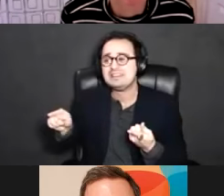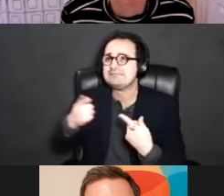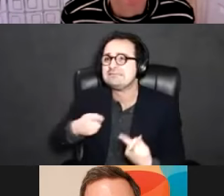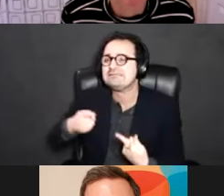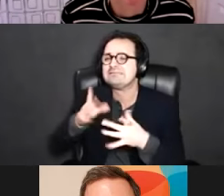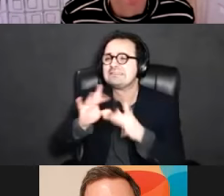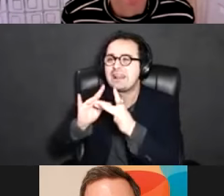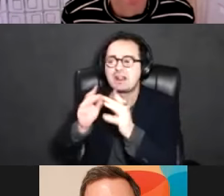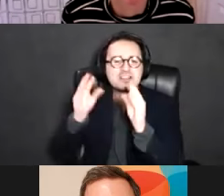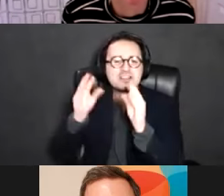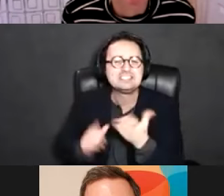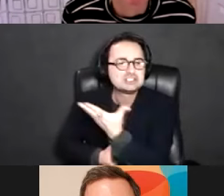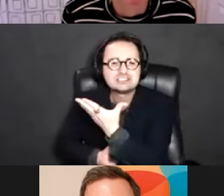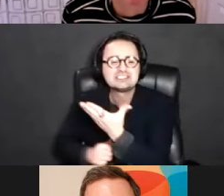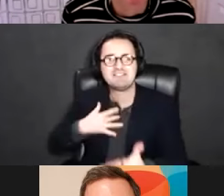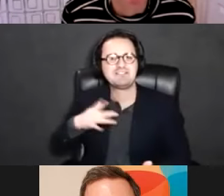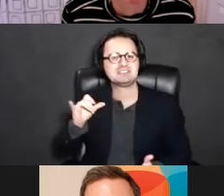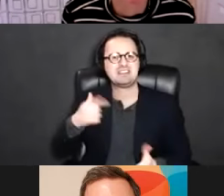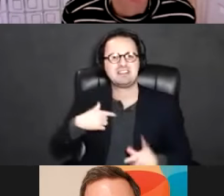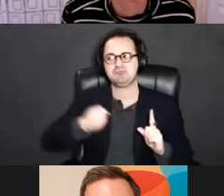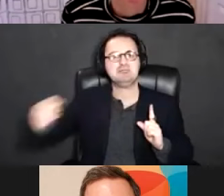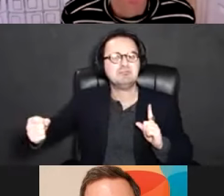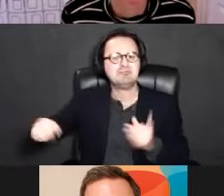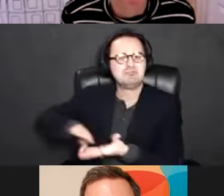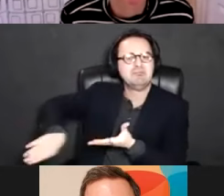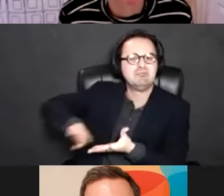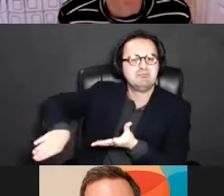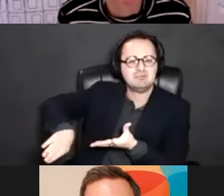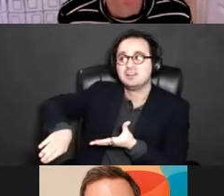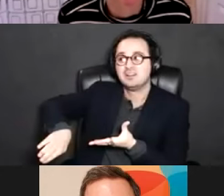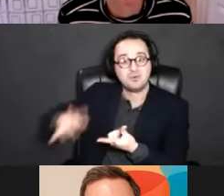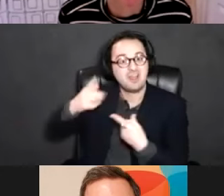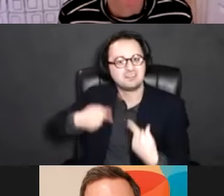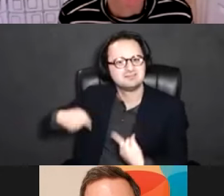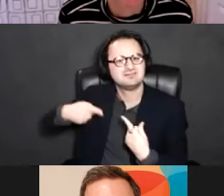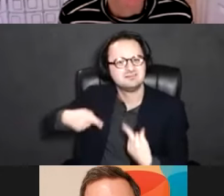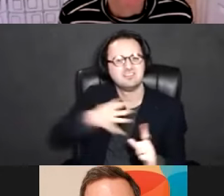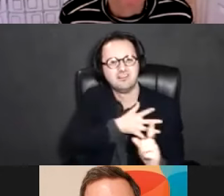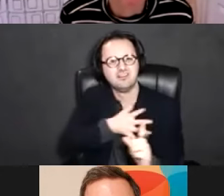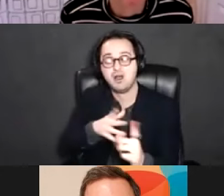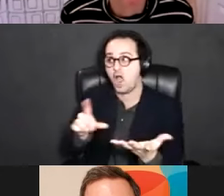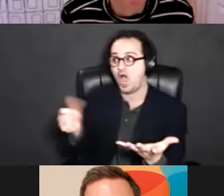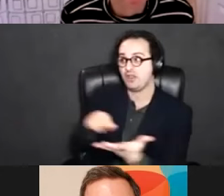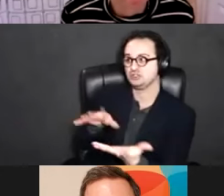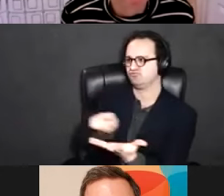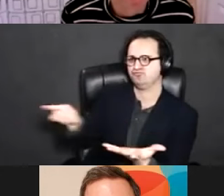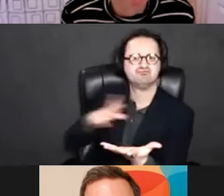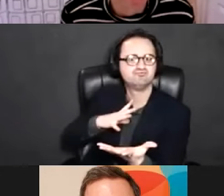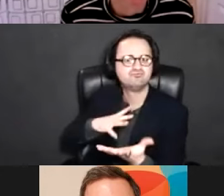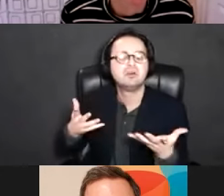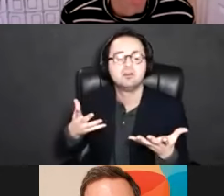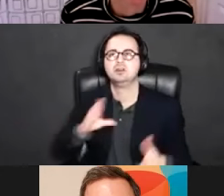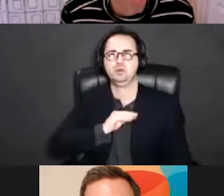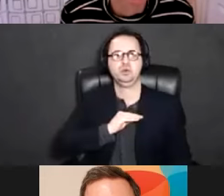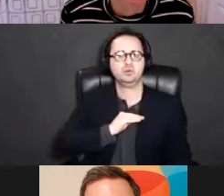can feel, you can feel like an outsider in school if you're really struggling to do these things other kids are doing. Then